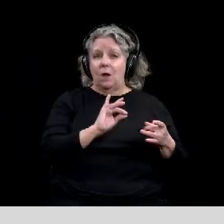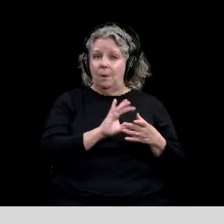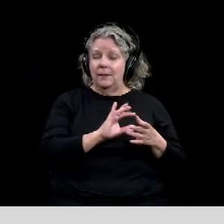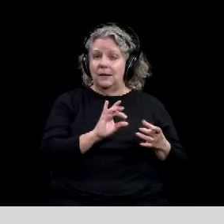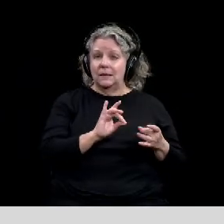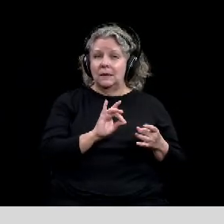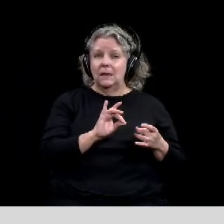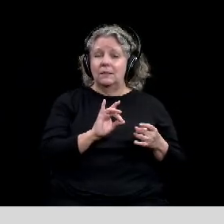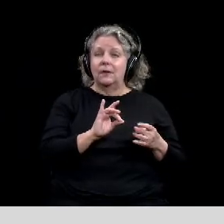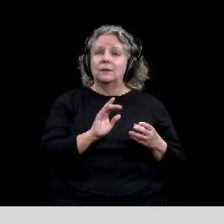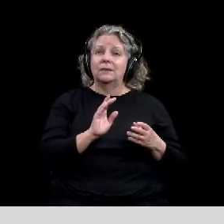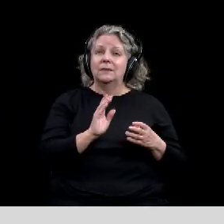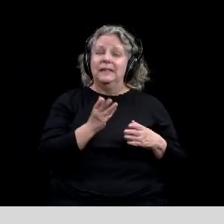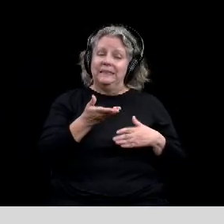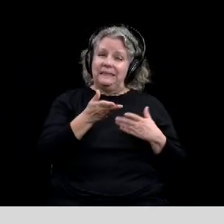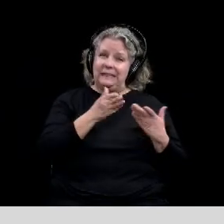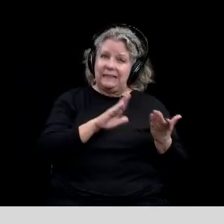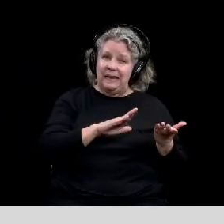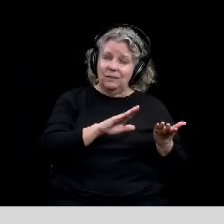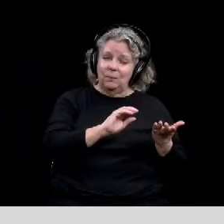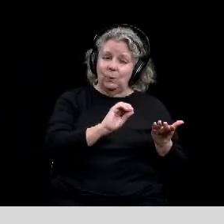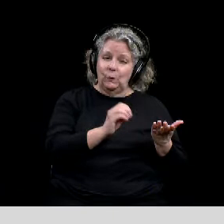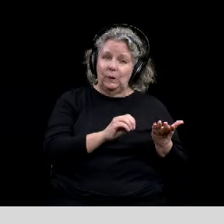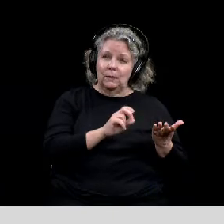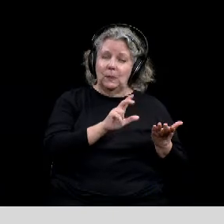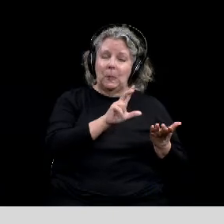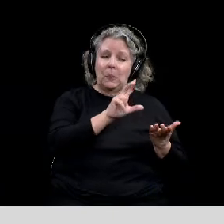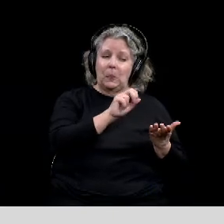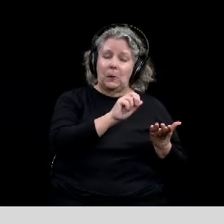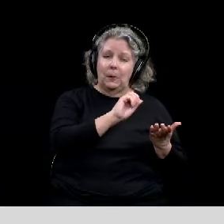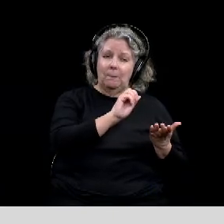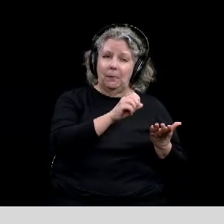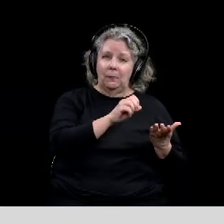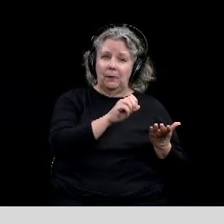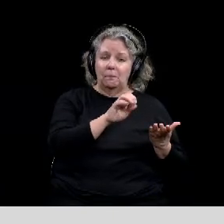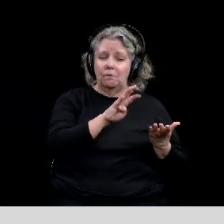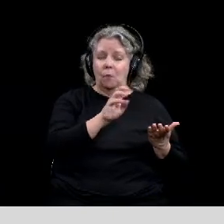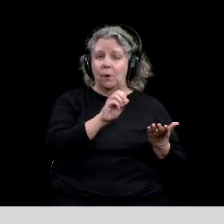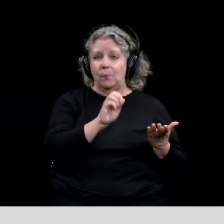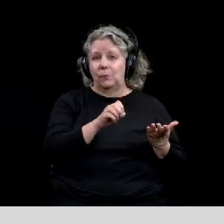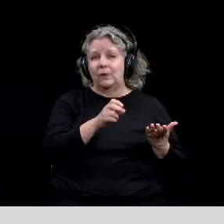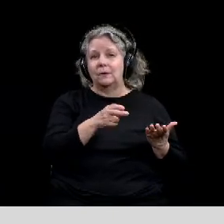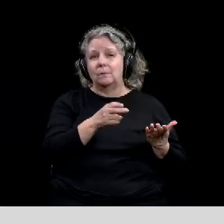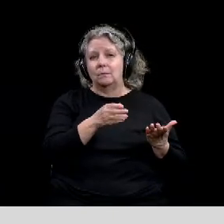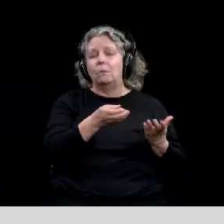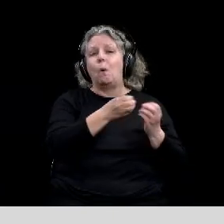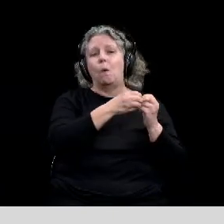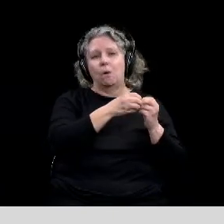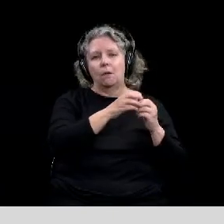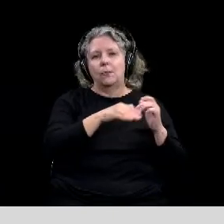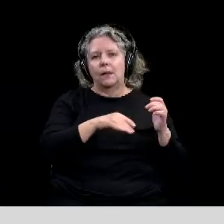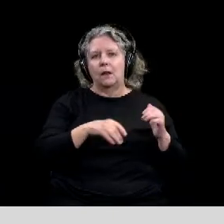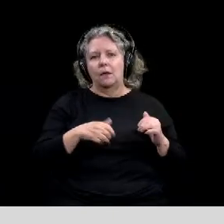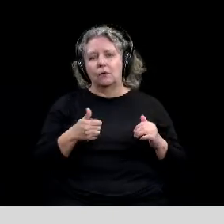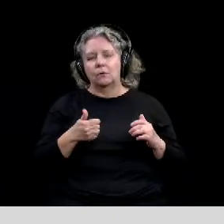higher, and then followed up with the fact that more research would be needed to confirm that fact. So just